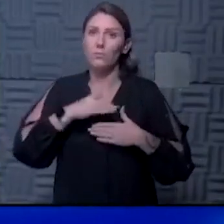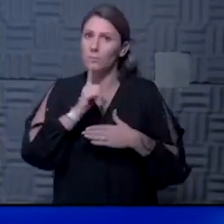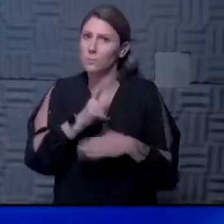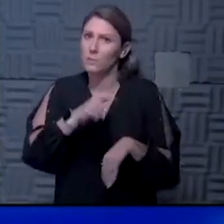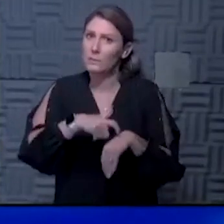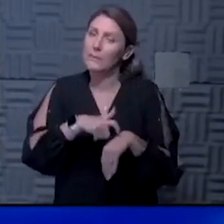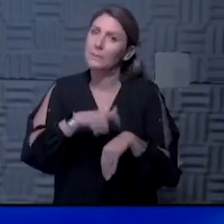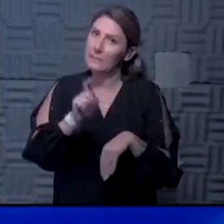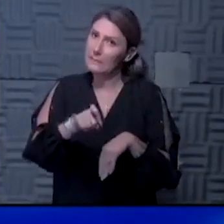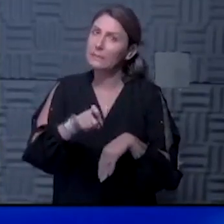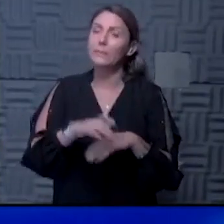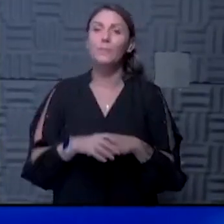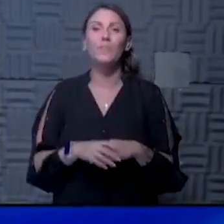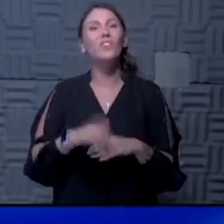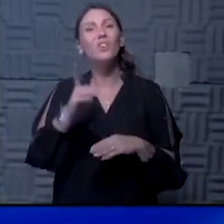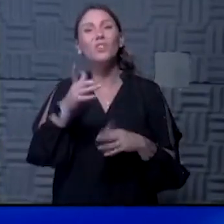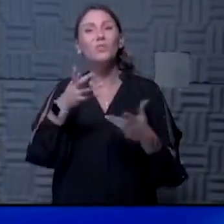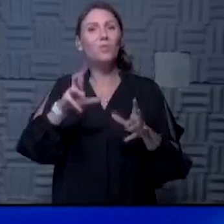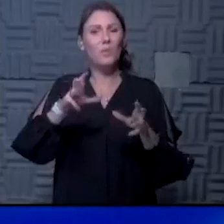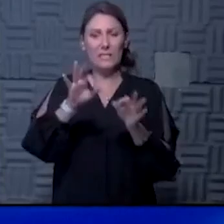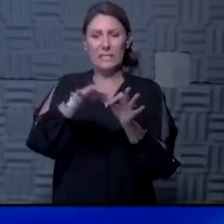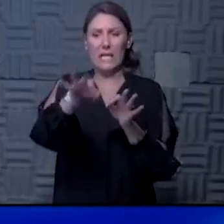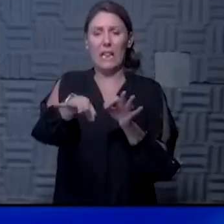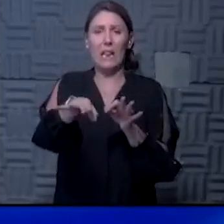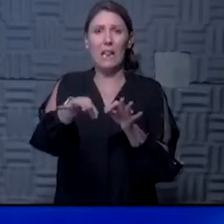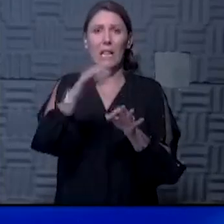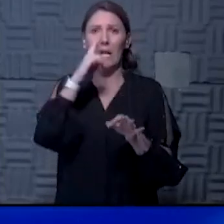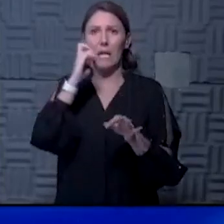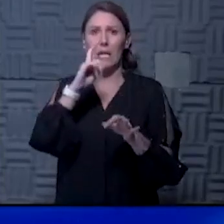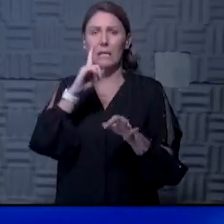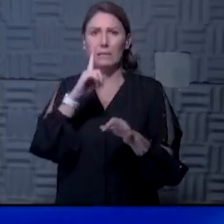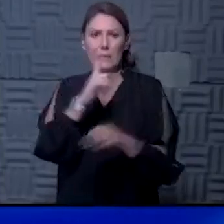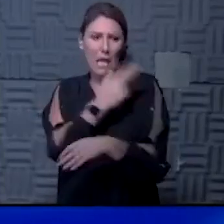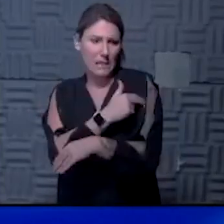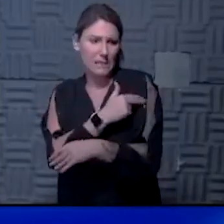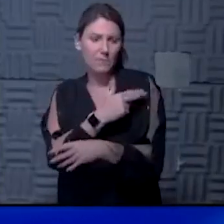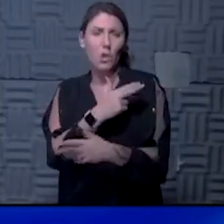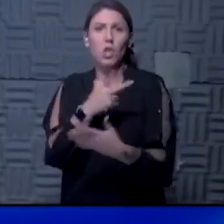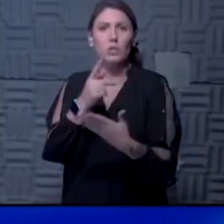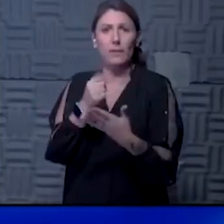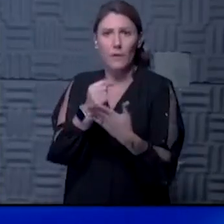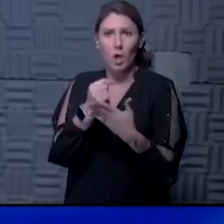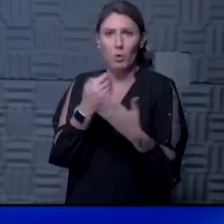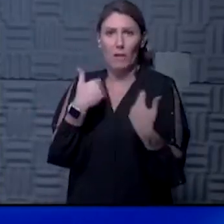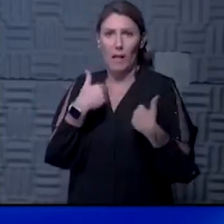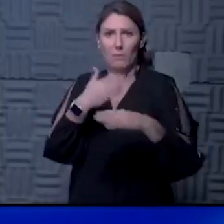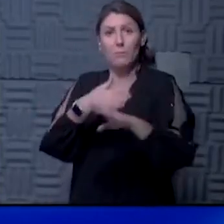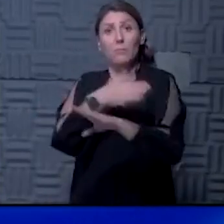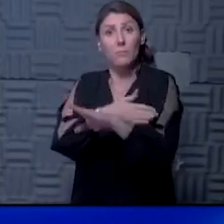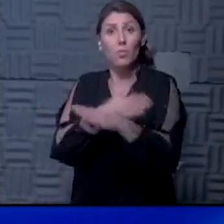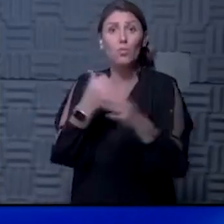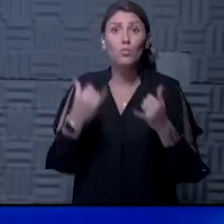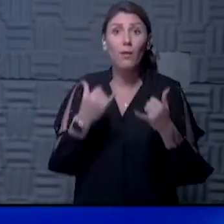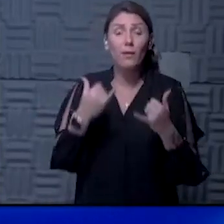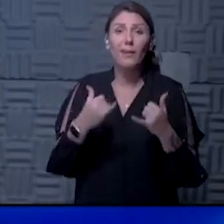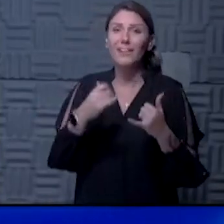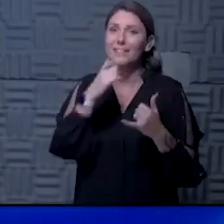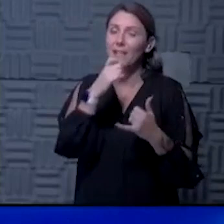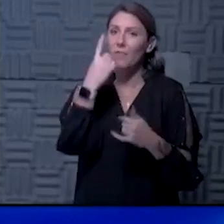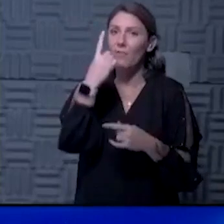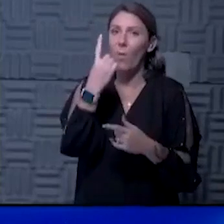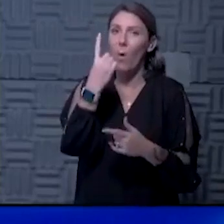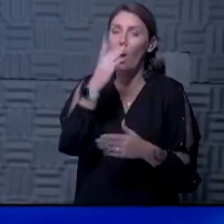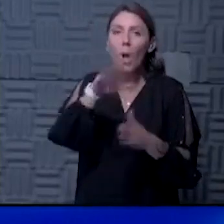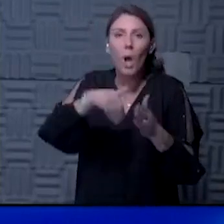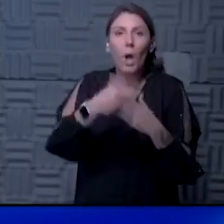why. You don't want to delay getting to the hospital because there is therapy that makes a difference now. Right now, it's not for every